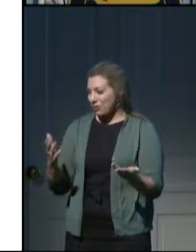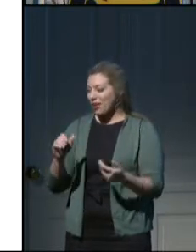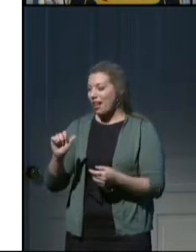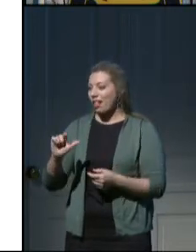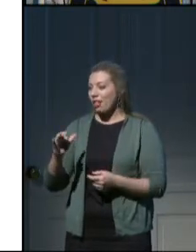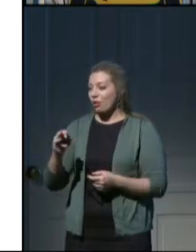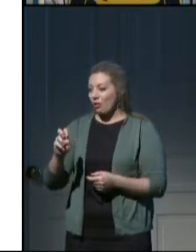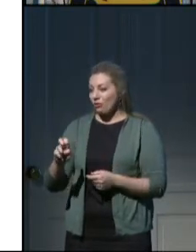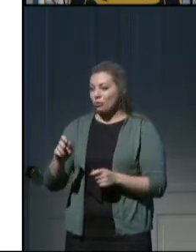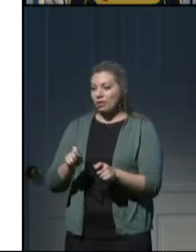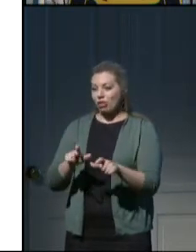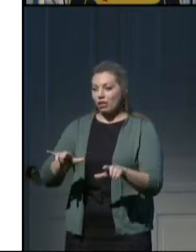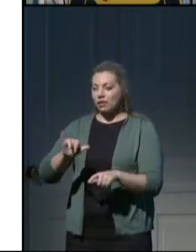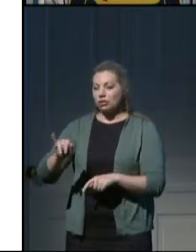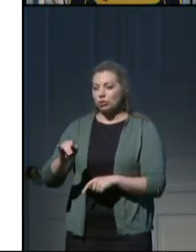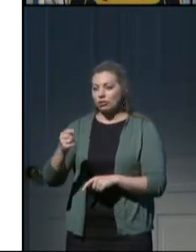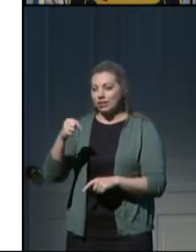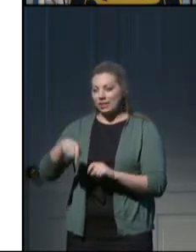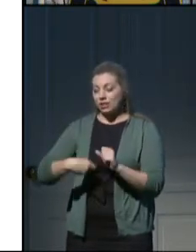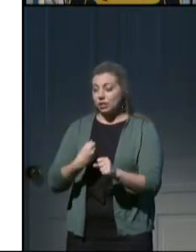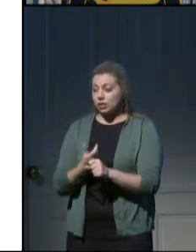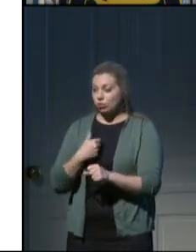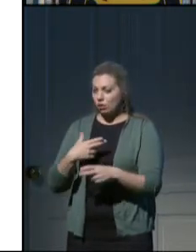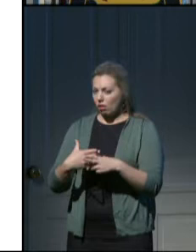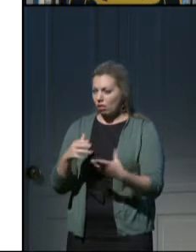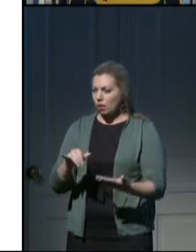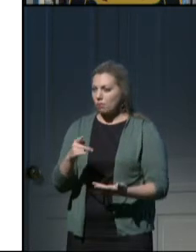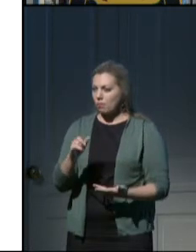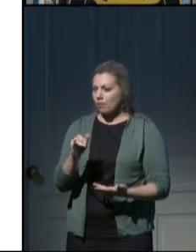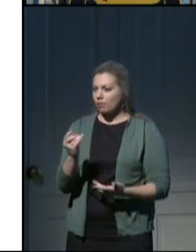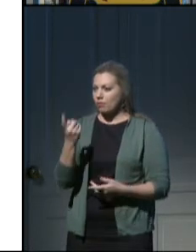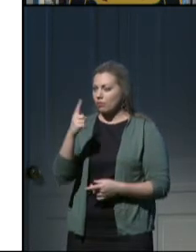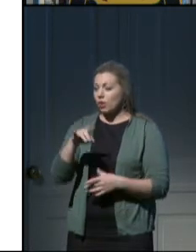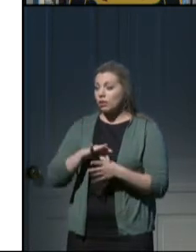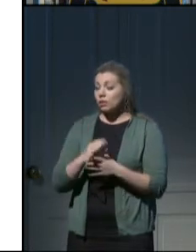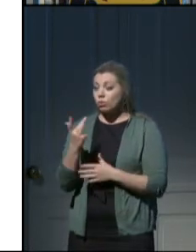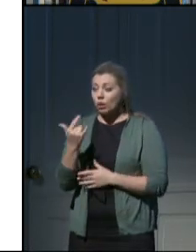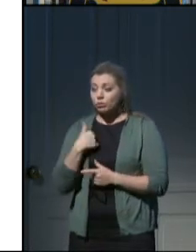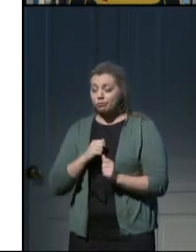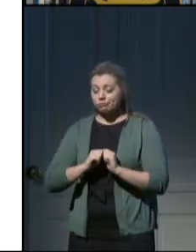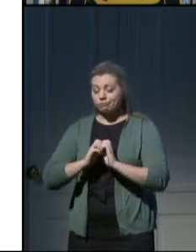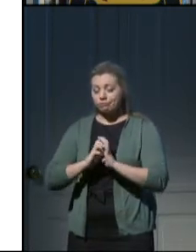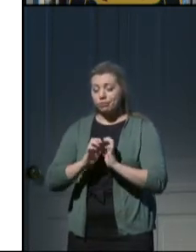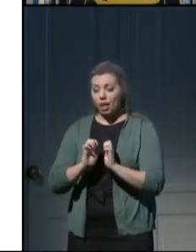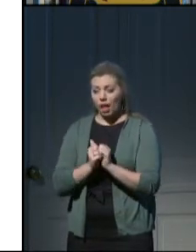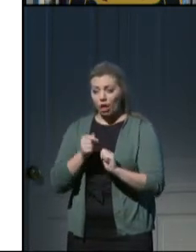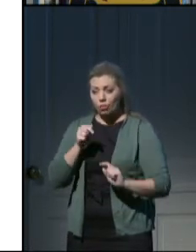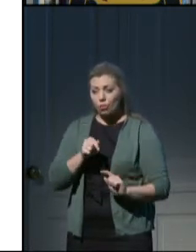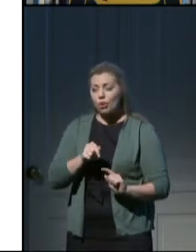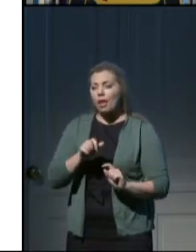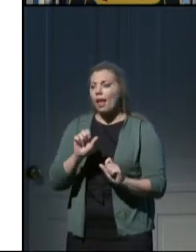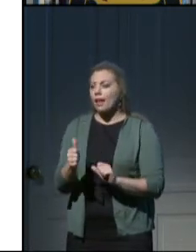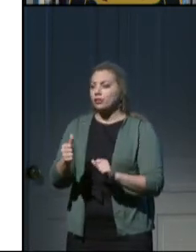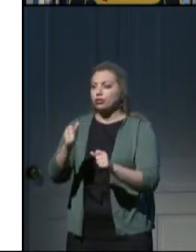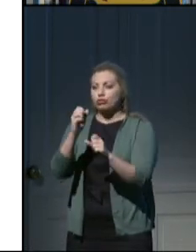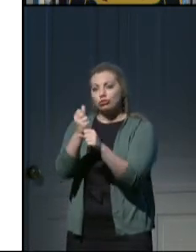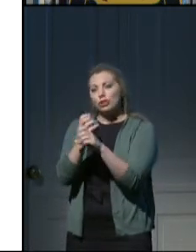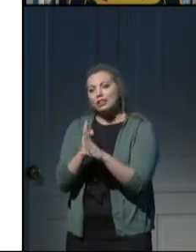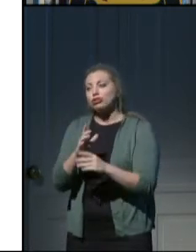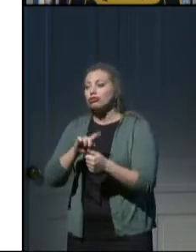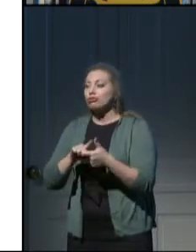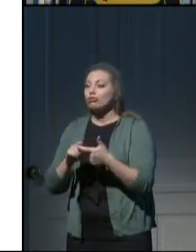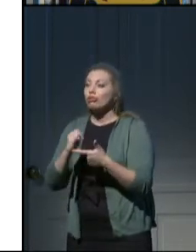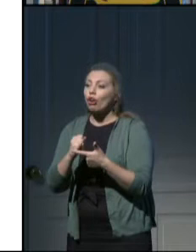in January of this year, and I'm calling it a platform of content because we built it in such a way that any creator, artist,